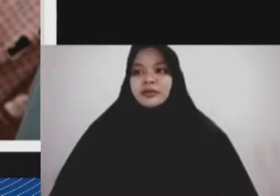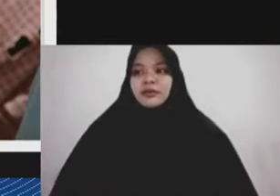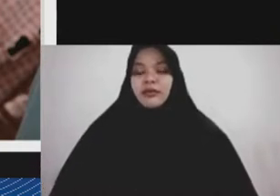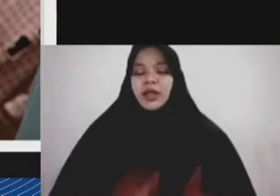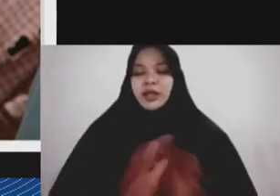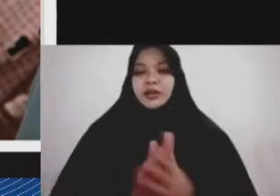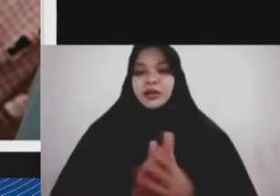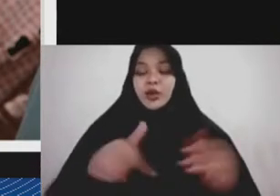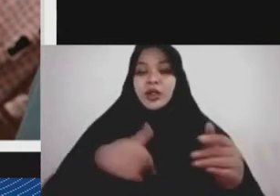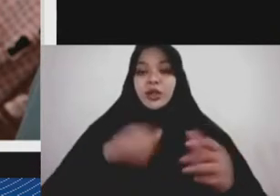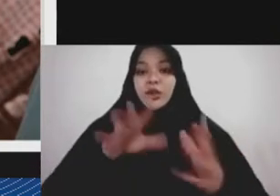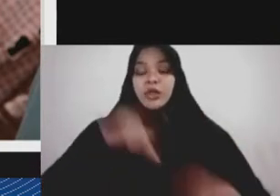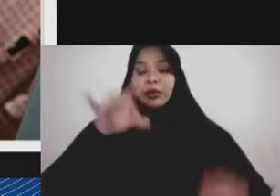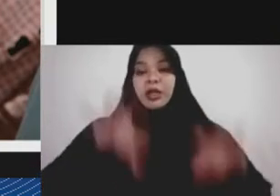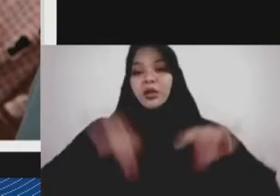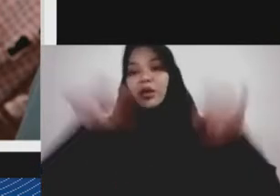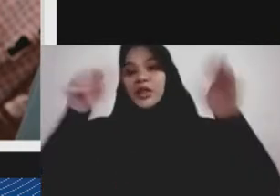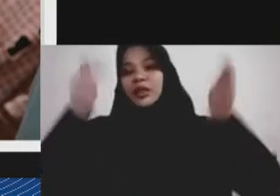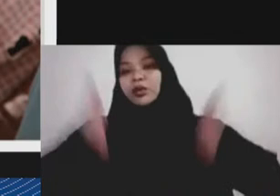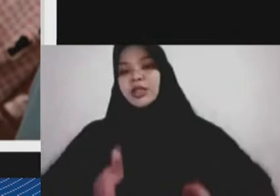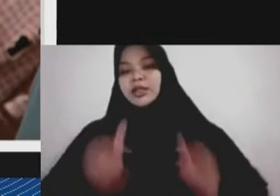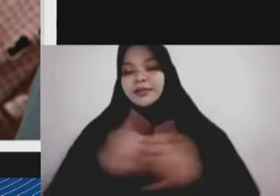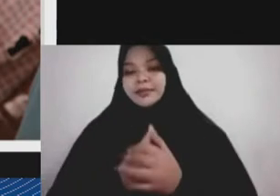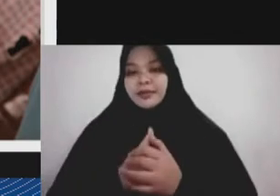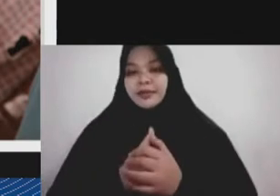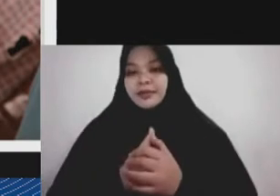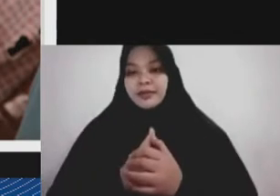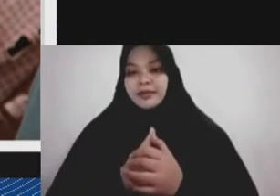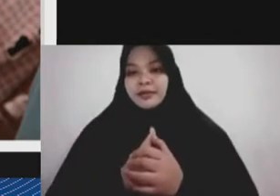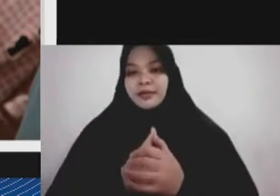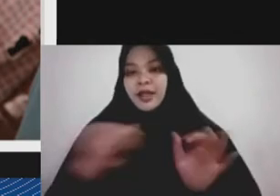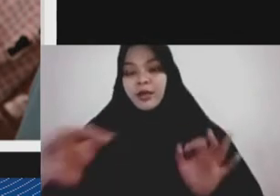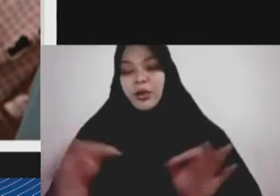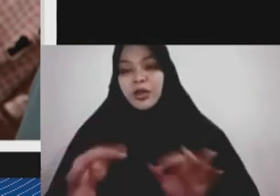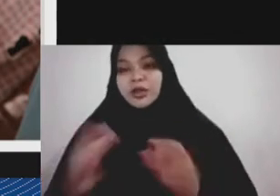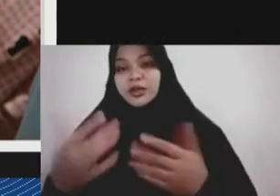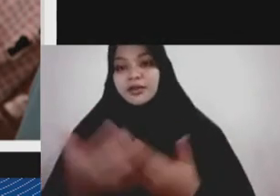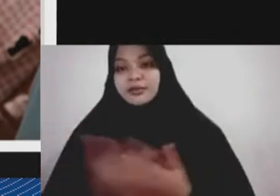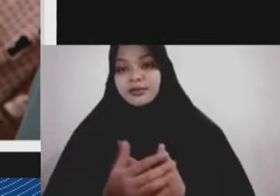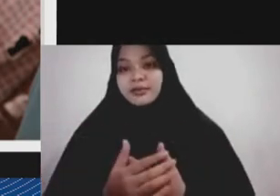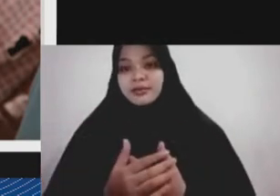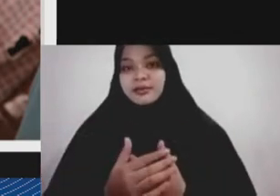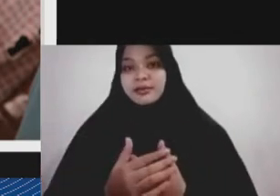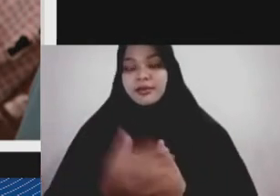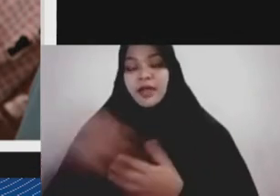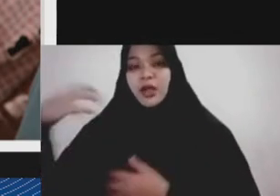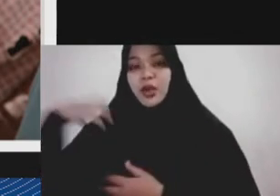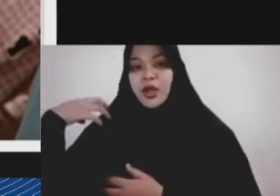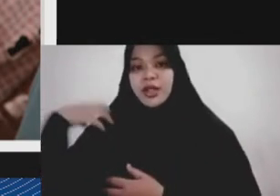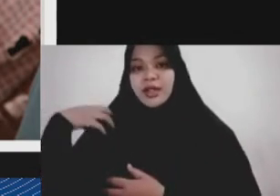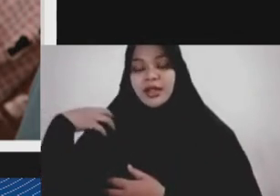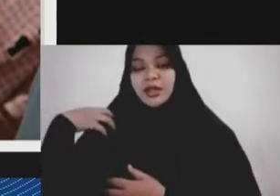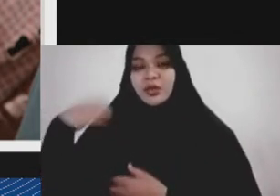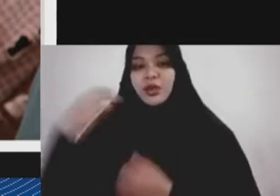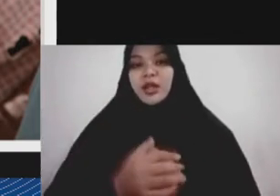and implementation of those resources across USAID countries. In May, I